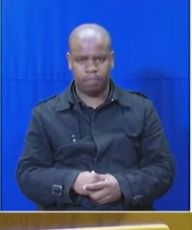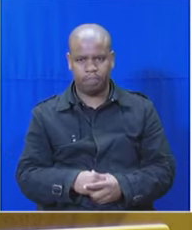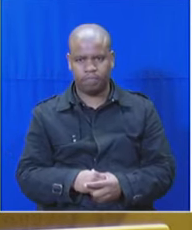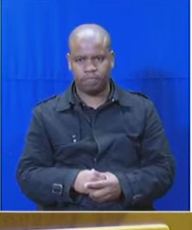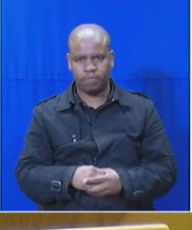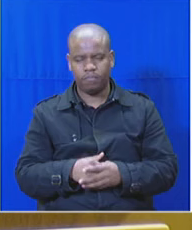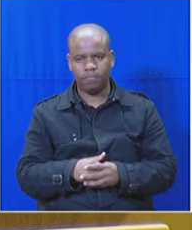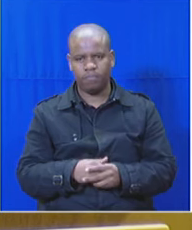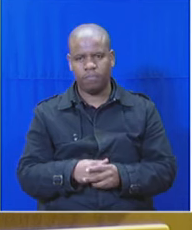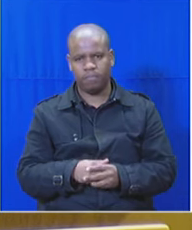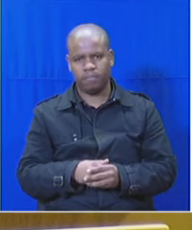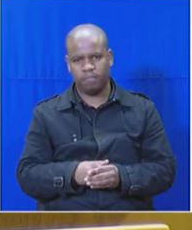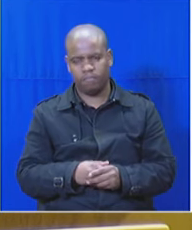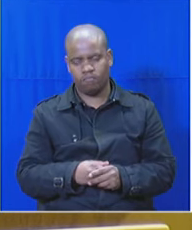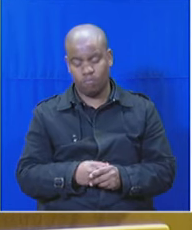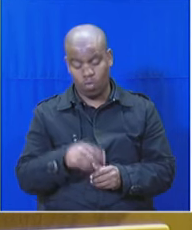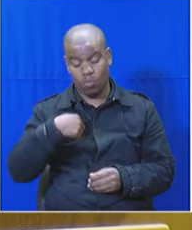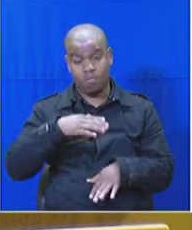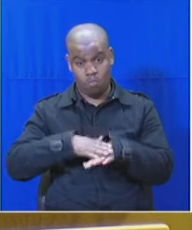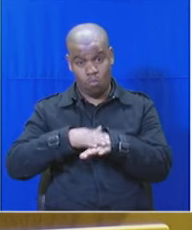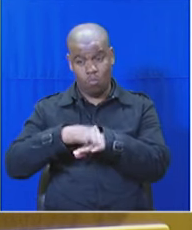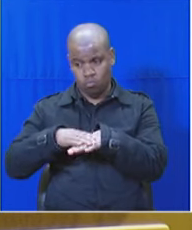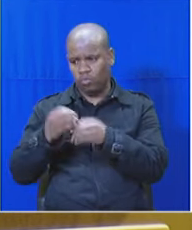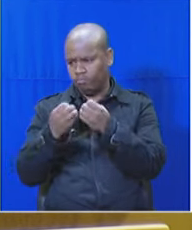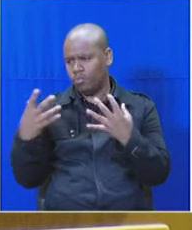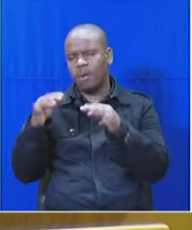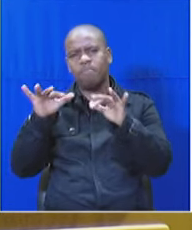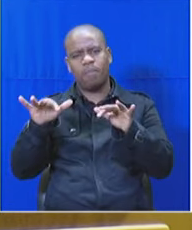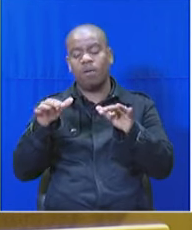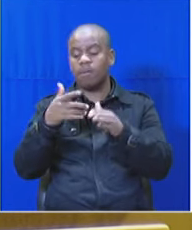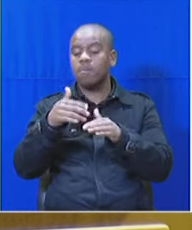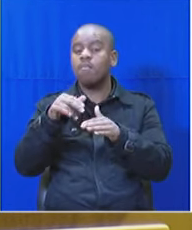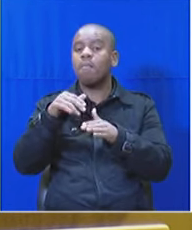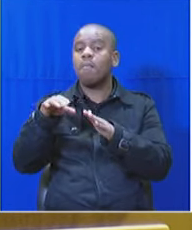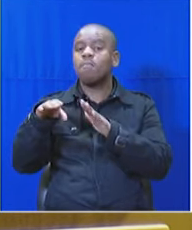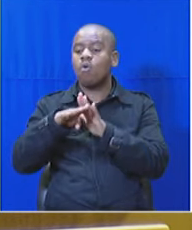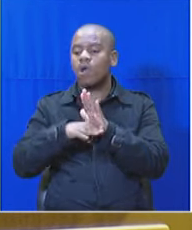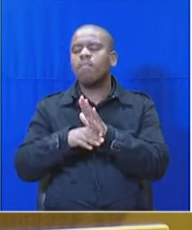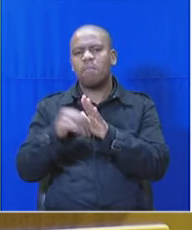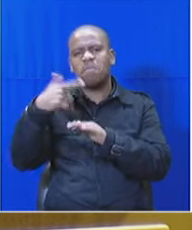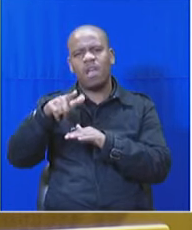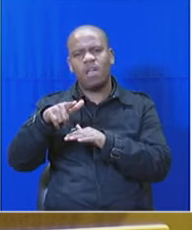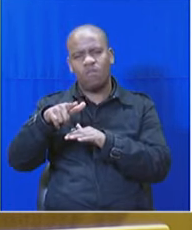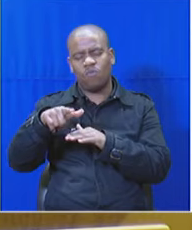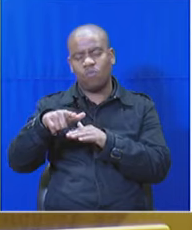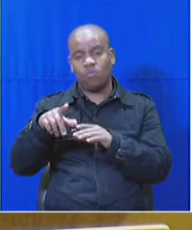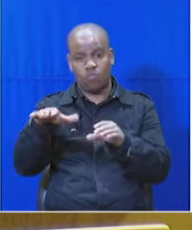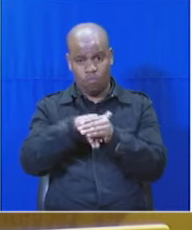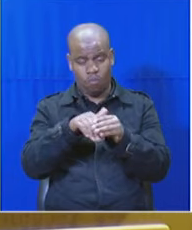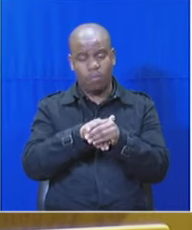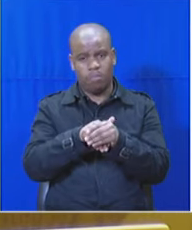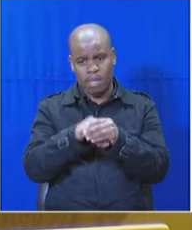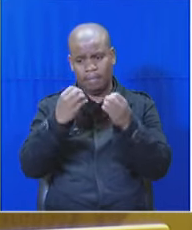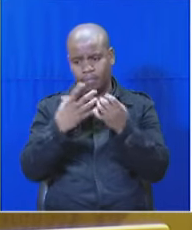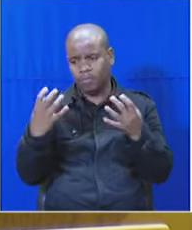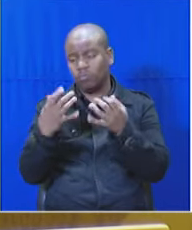It has impacted a lot of more people than any other program of land reform. From an oversight perspective, a great deal